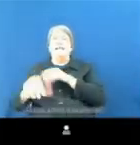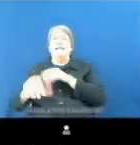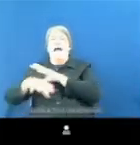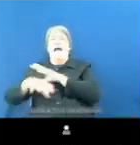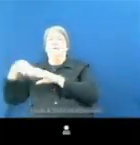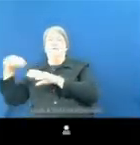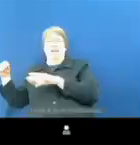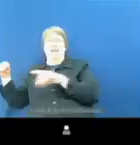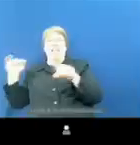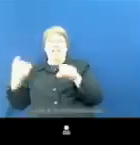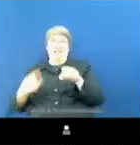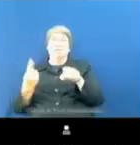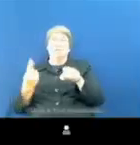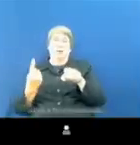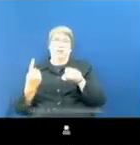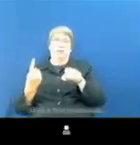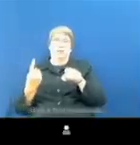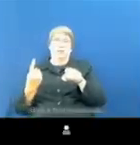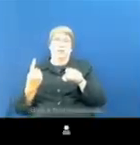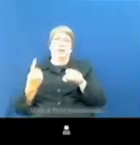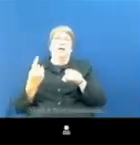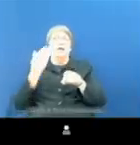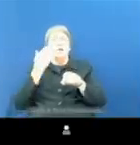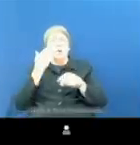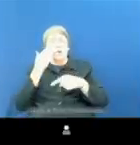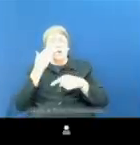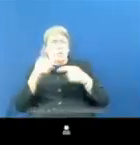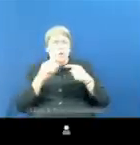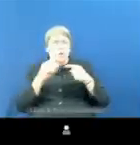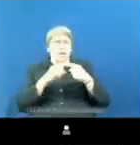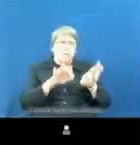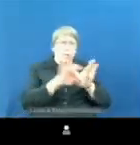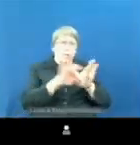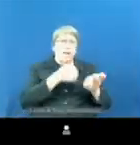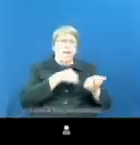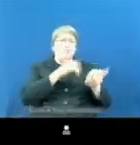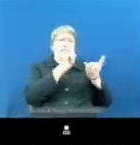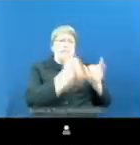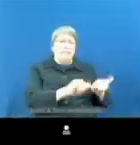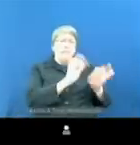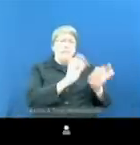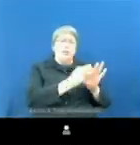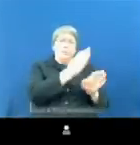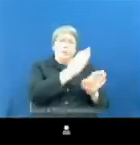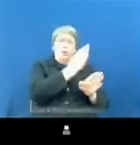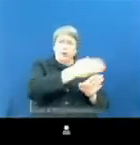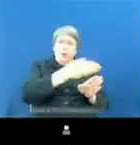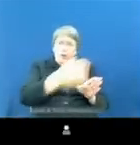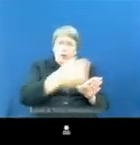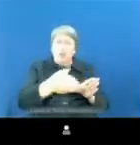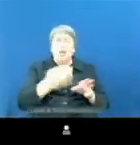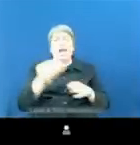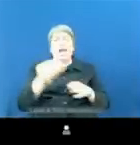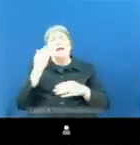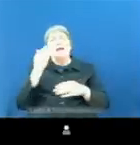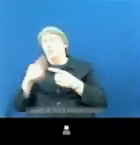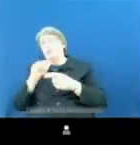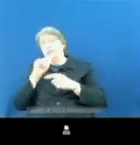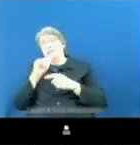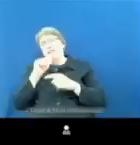is one of them. Knowing when it's important and knowing when it's not, or it's not possible.